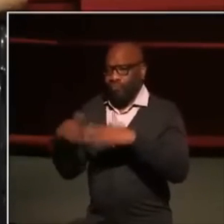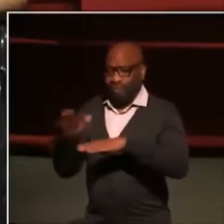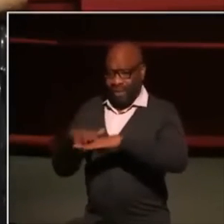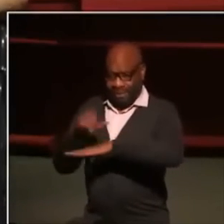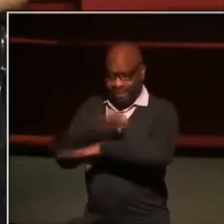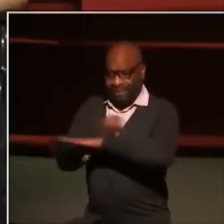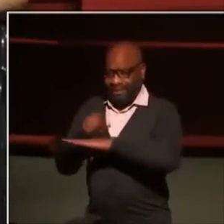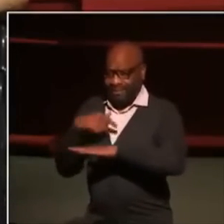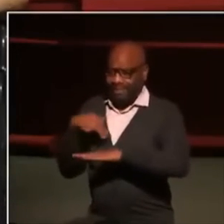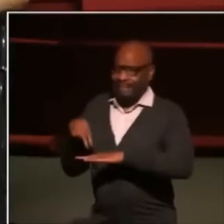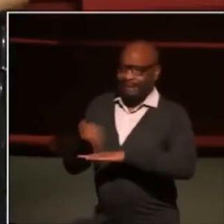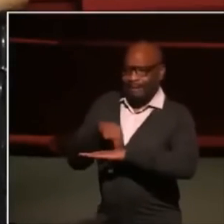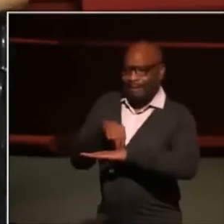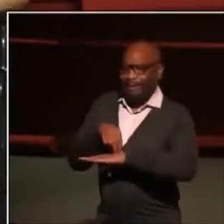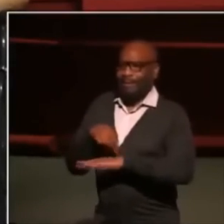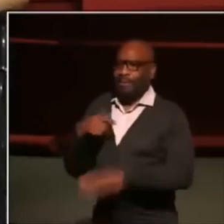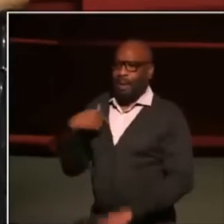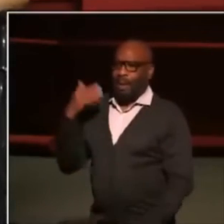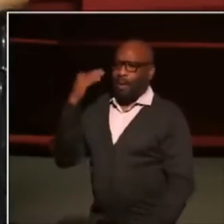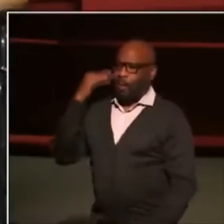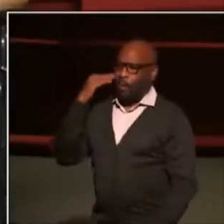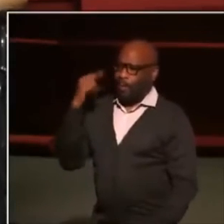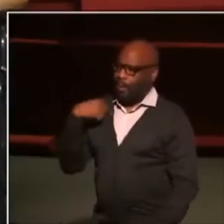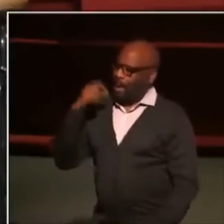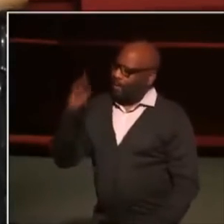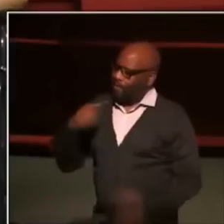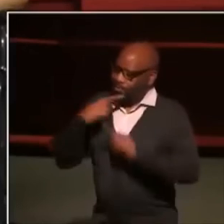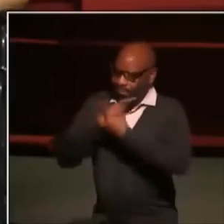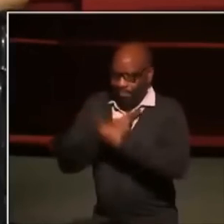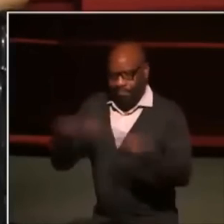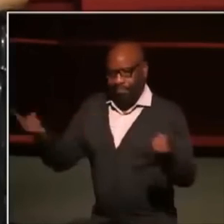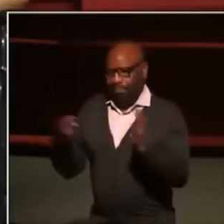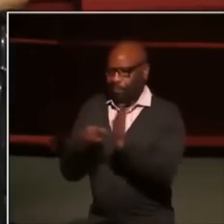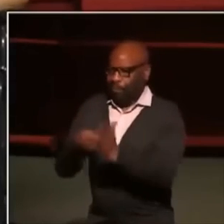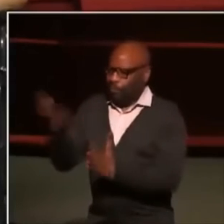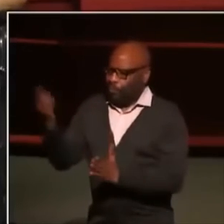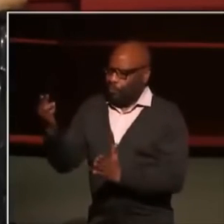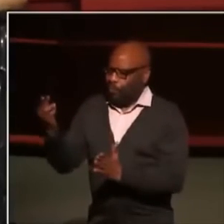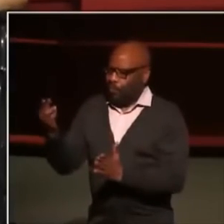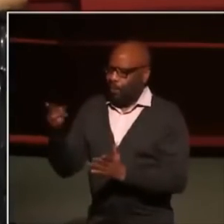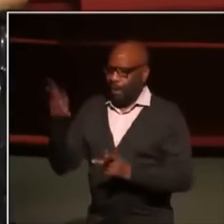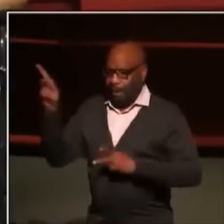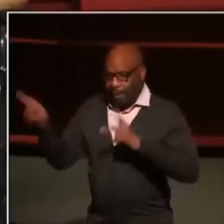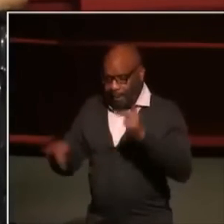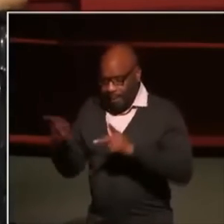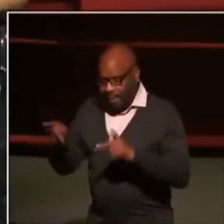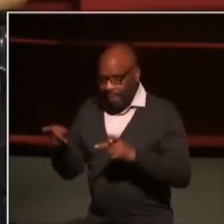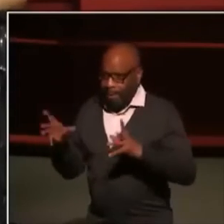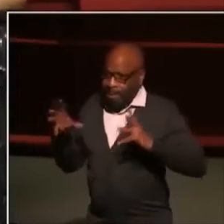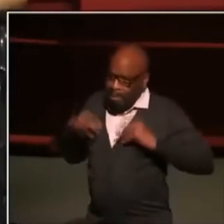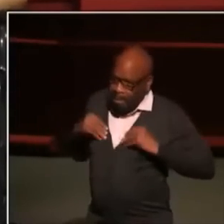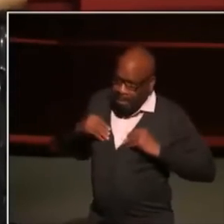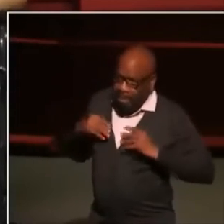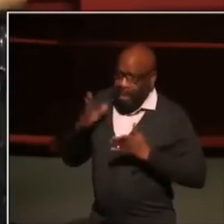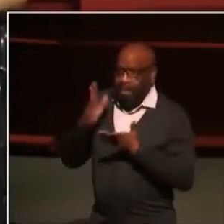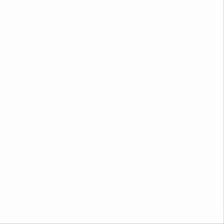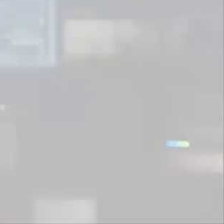that I had to speak the truth. Some people may accept it, and some people may